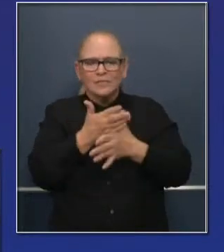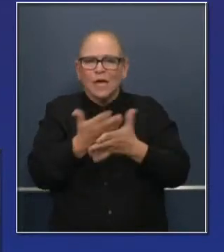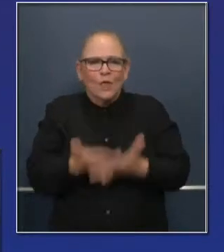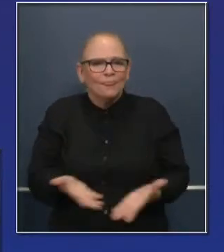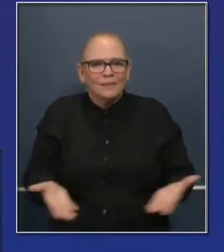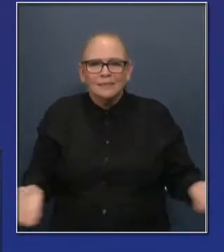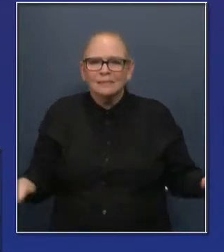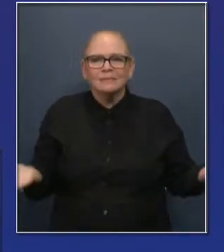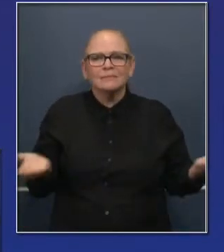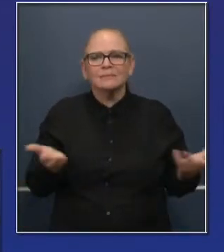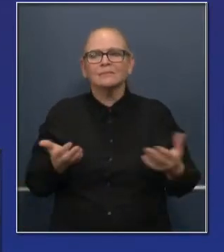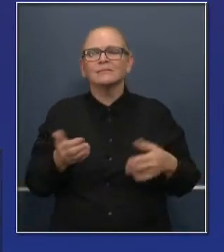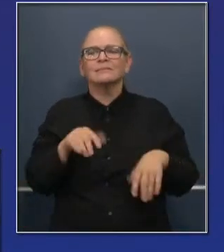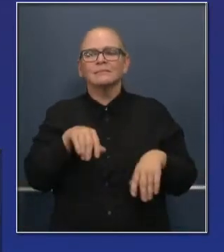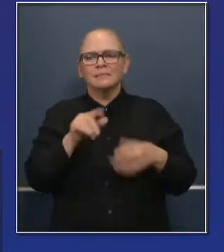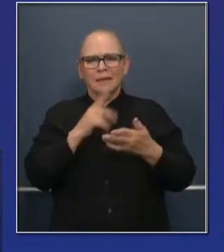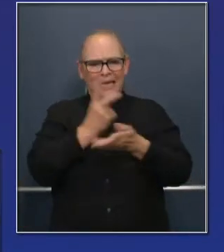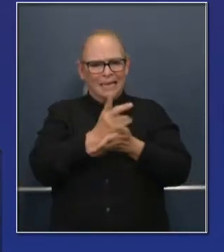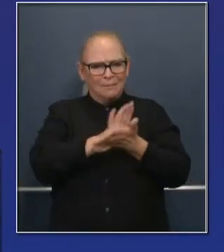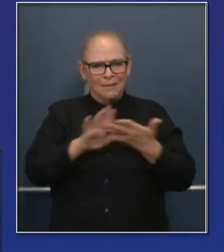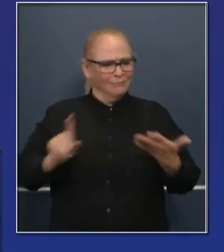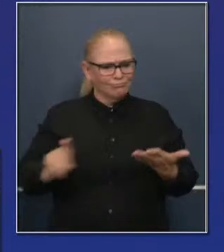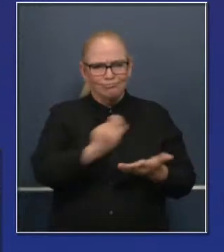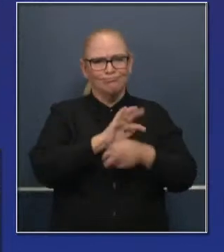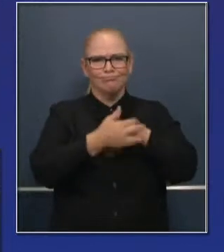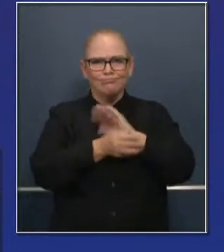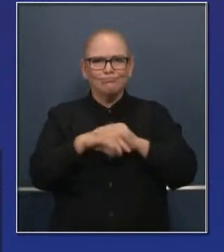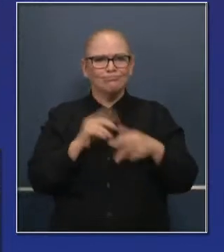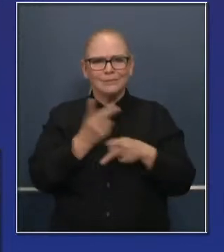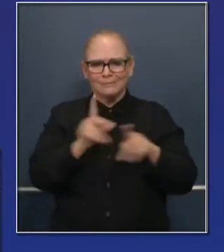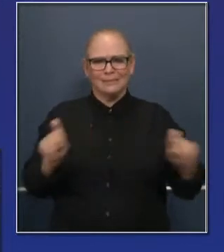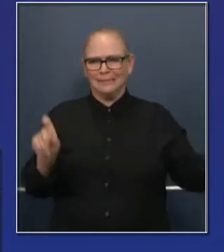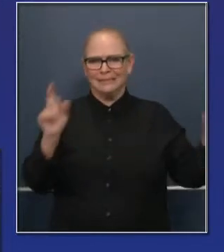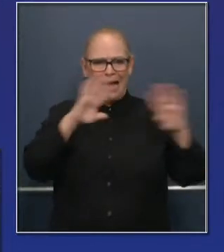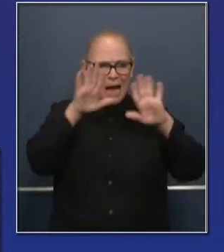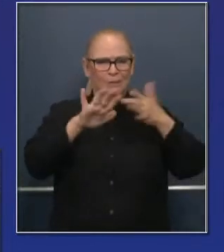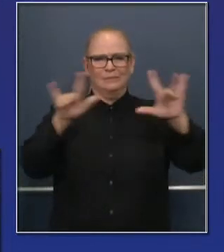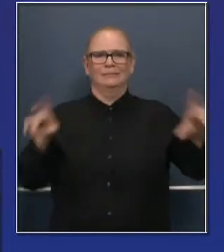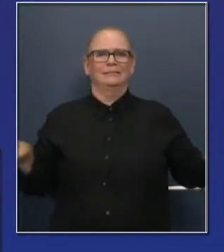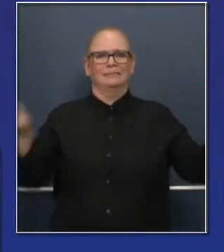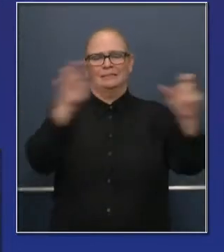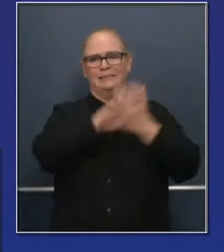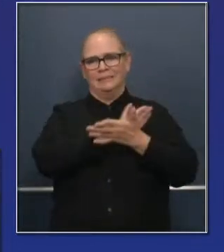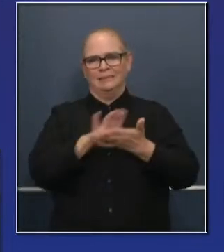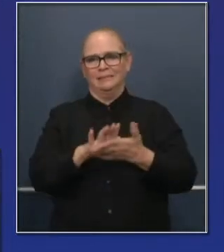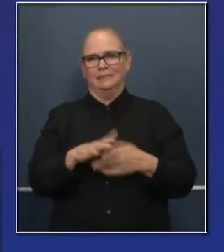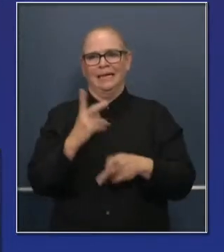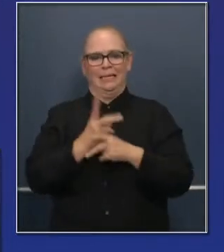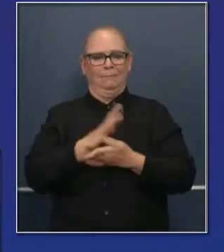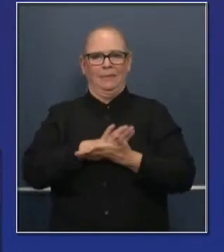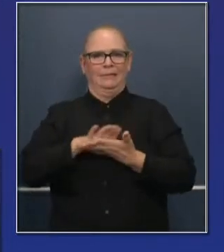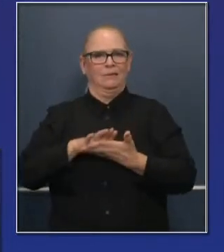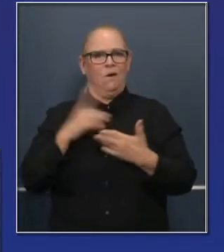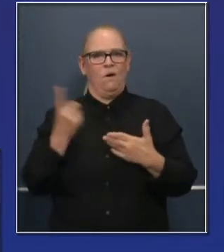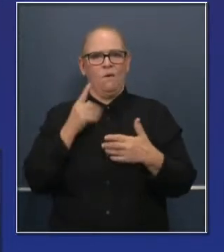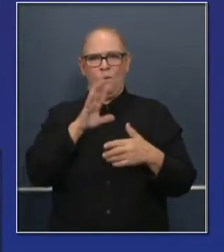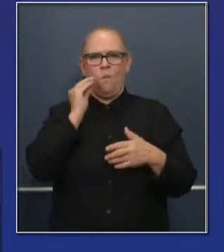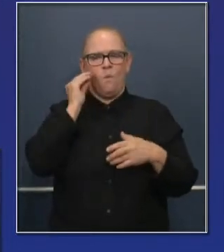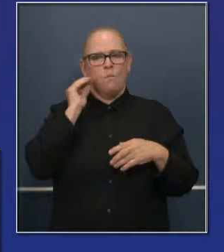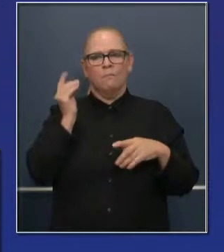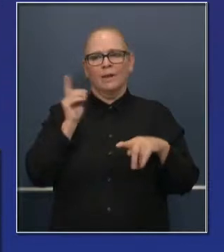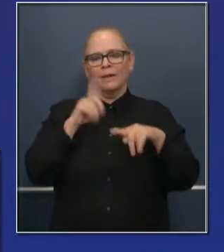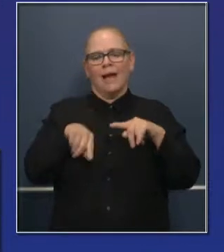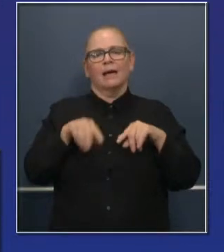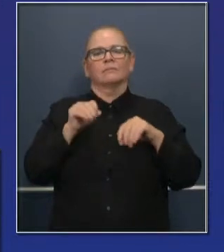of disinfecting that is foundational in terms of mitigating the spread of this disease.